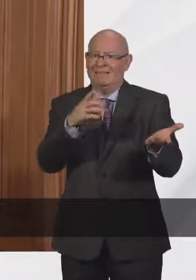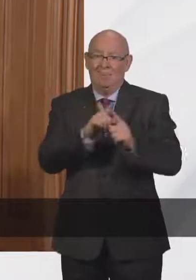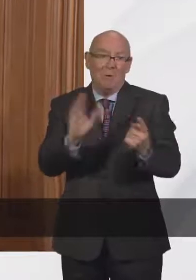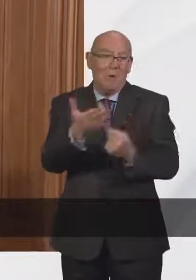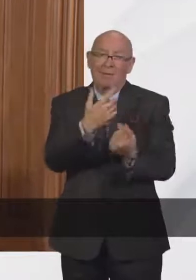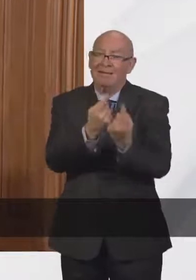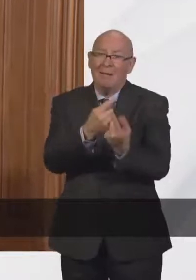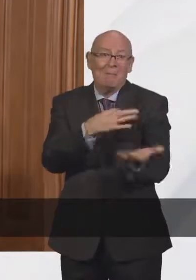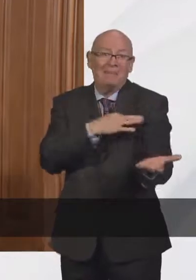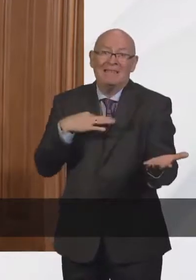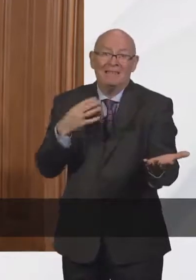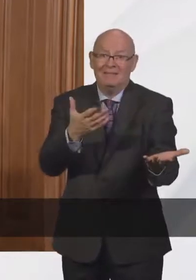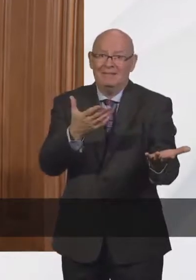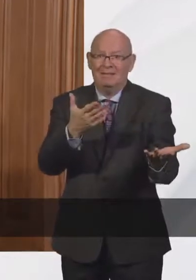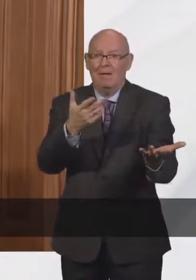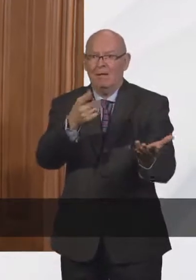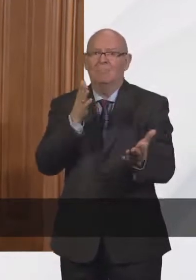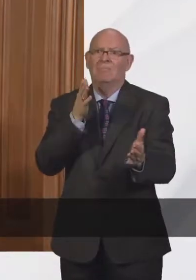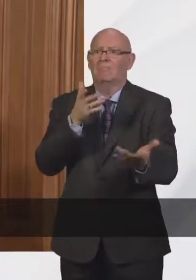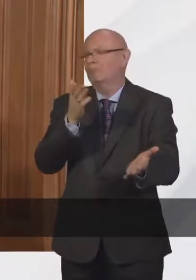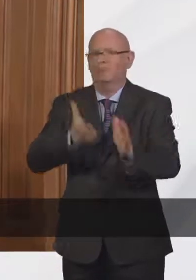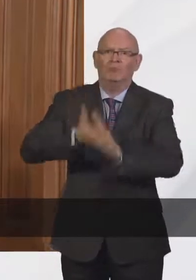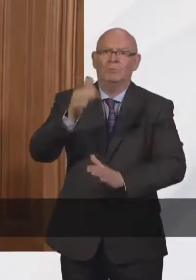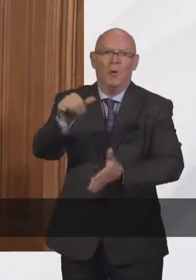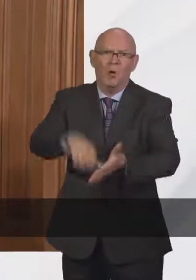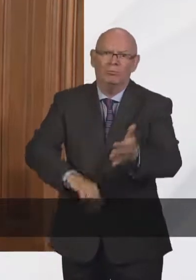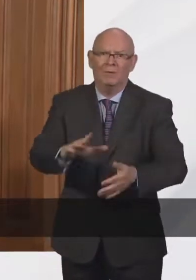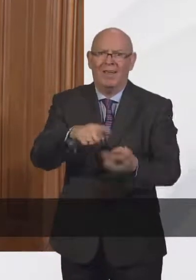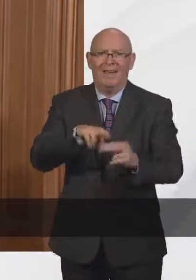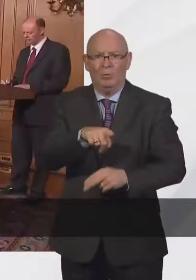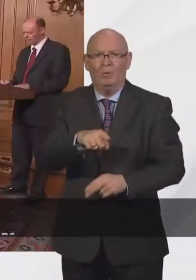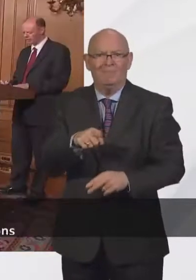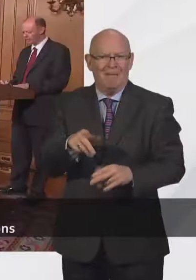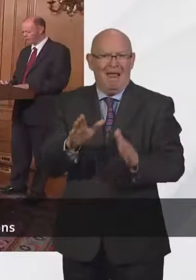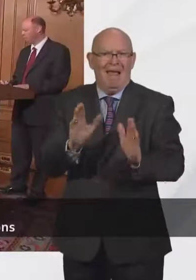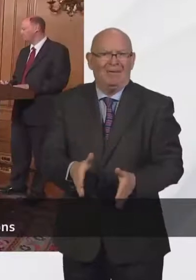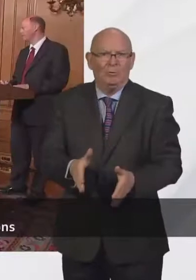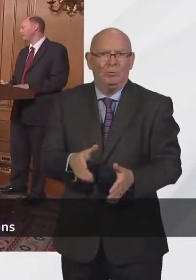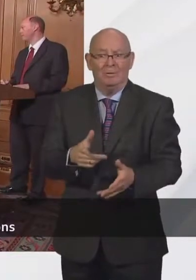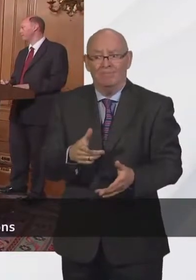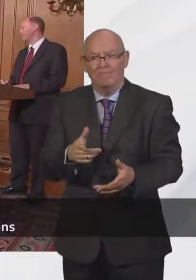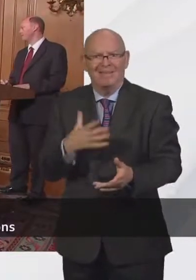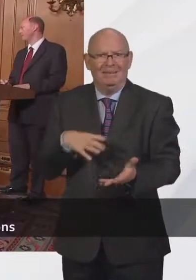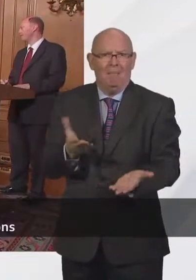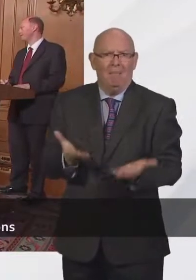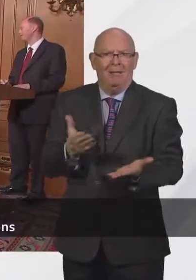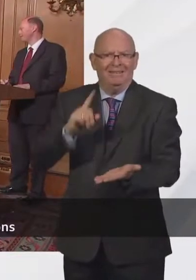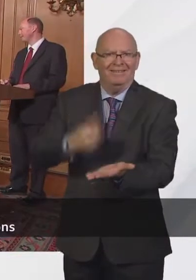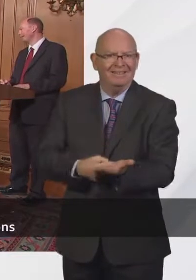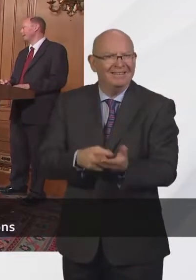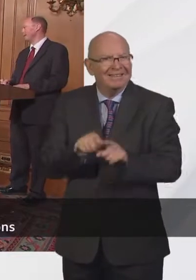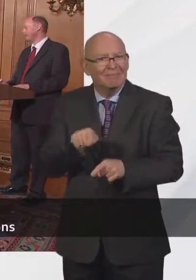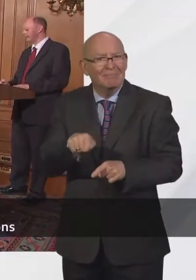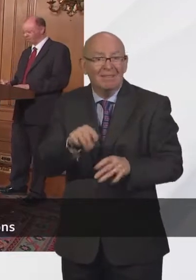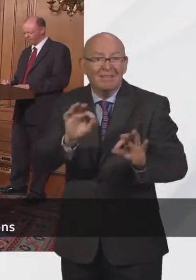But it is a balance of risk informed by reasonable professional judgments. As Patrick has said, the job of advisors is not to sign